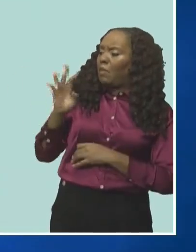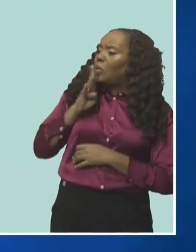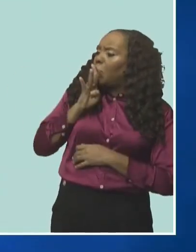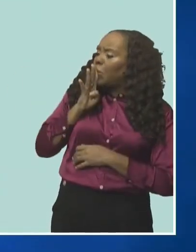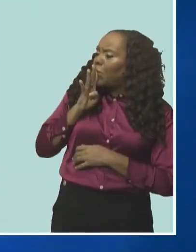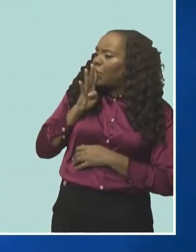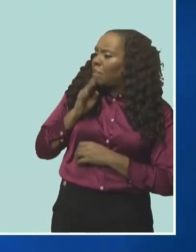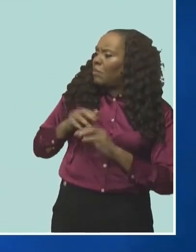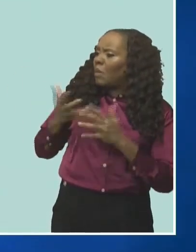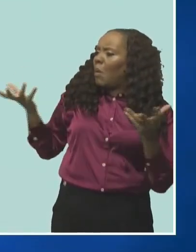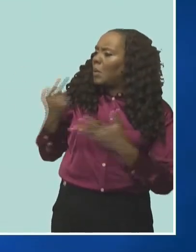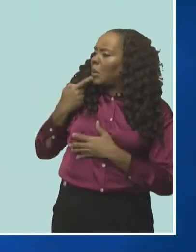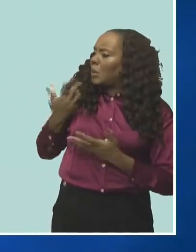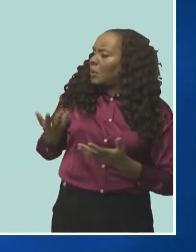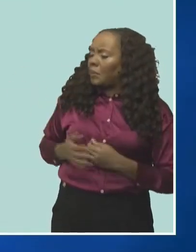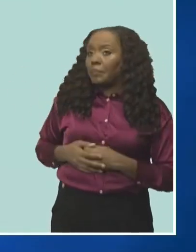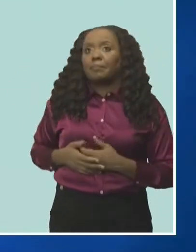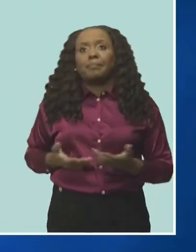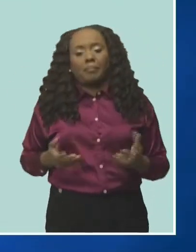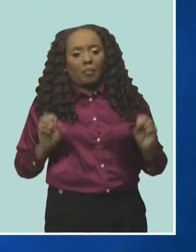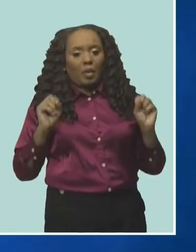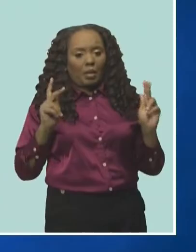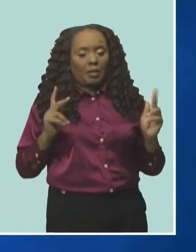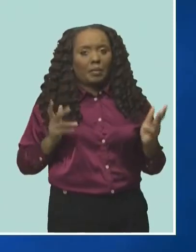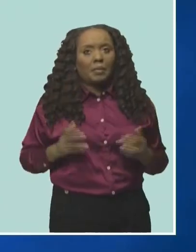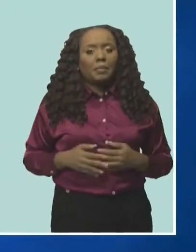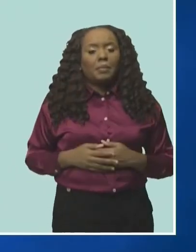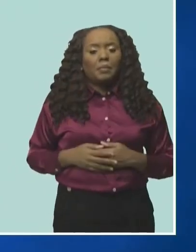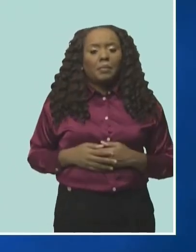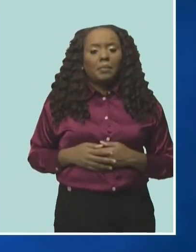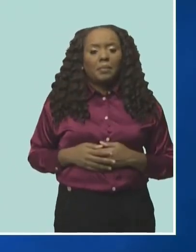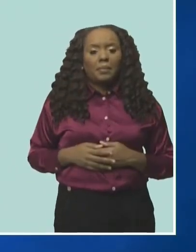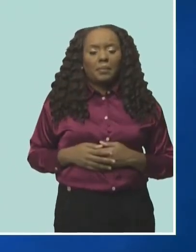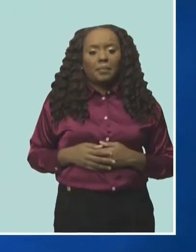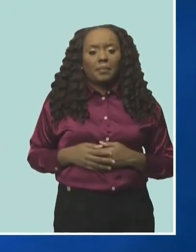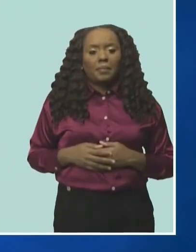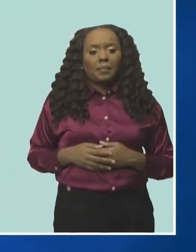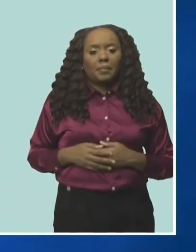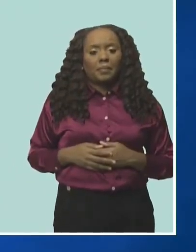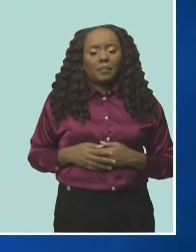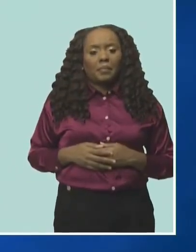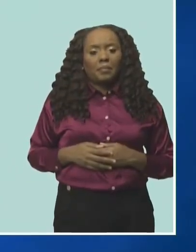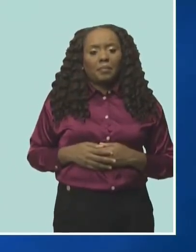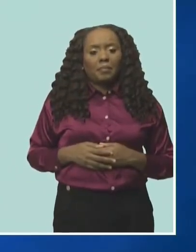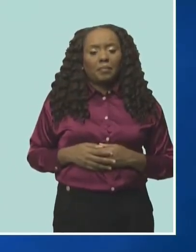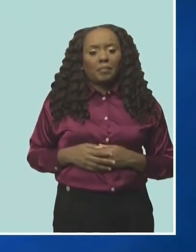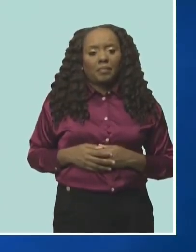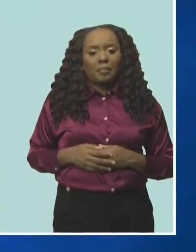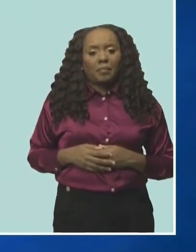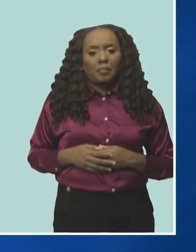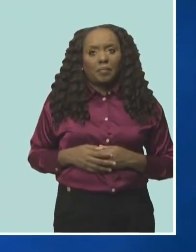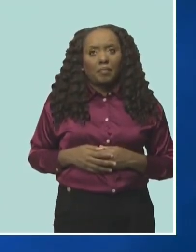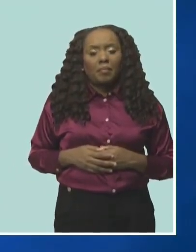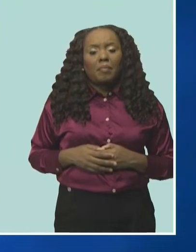I respond to that in a couple ways. One of those is that this bill